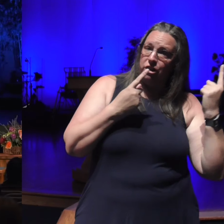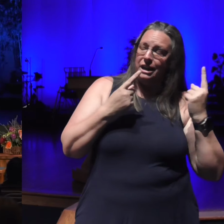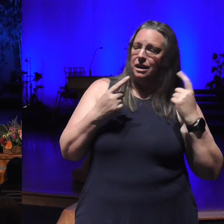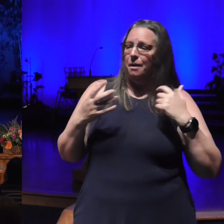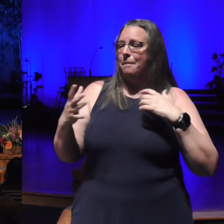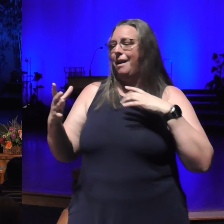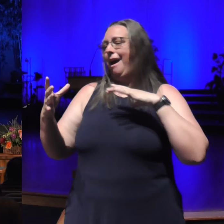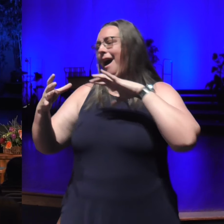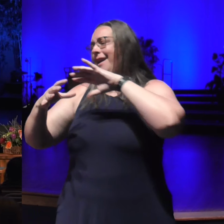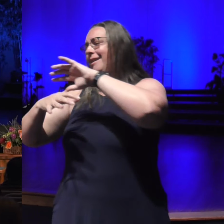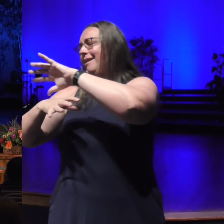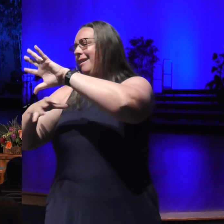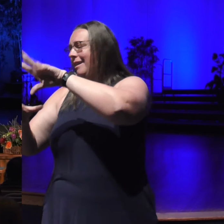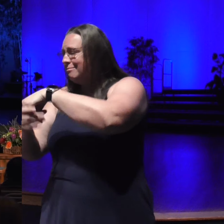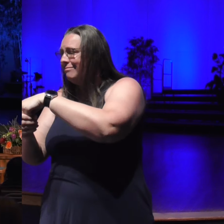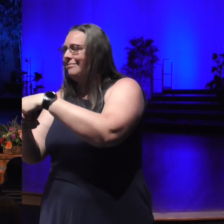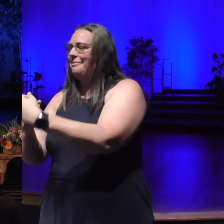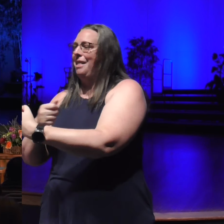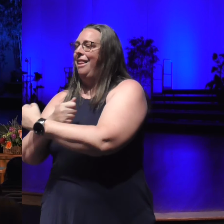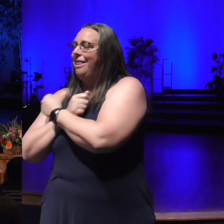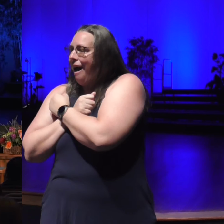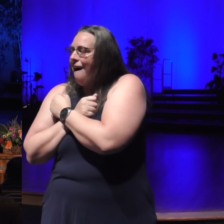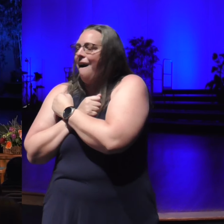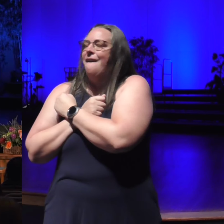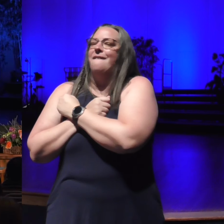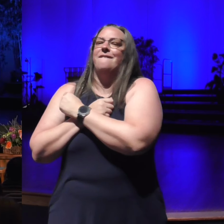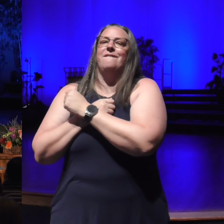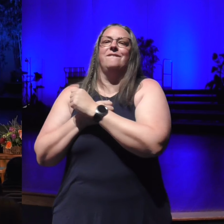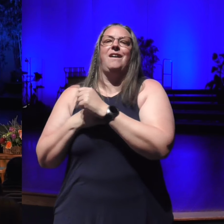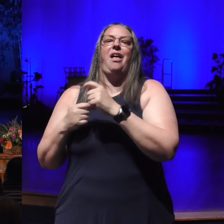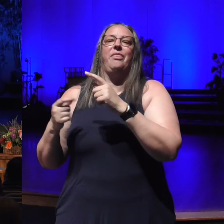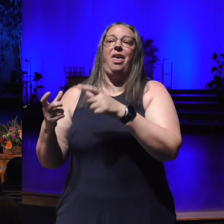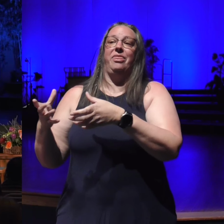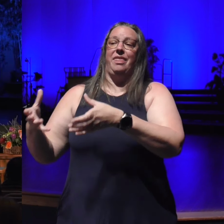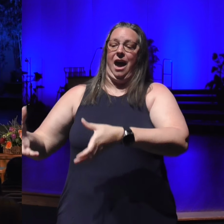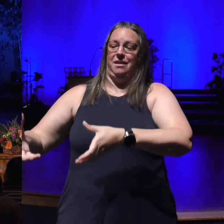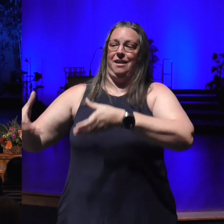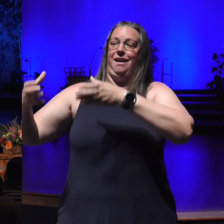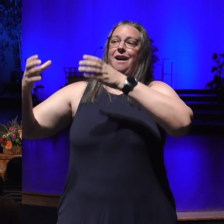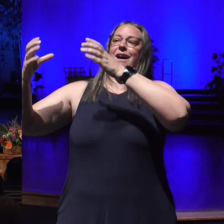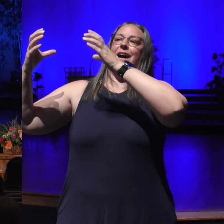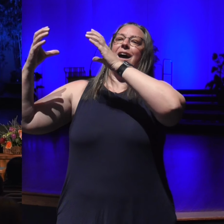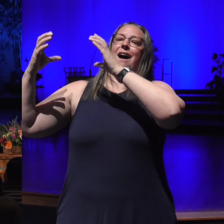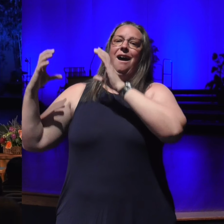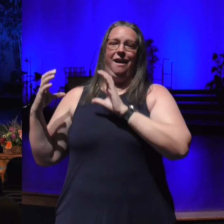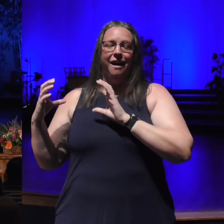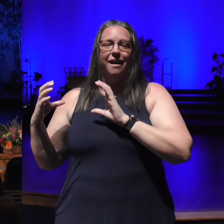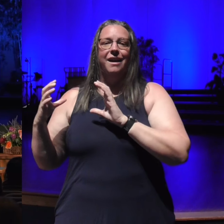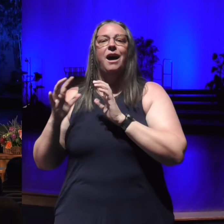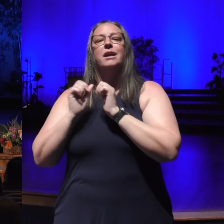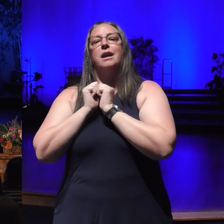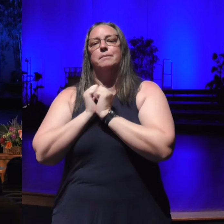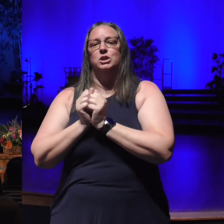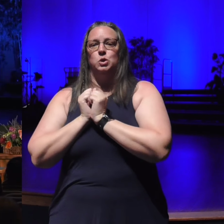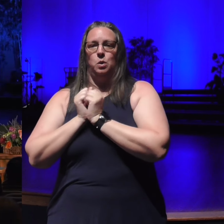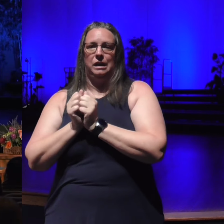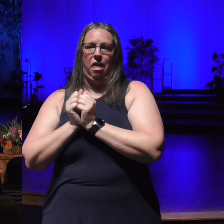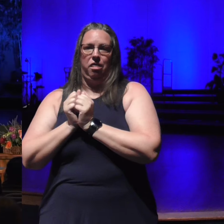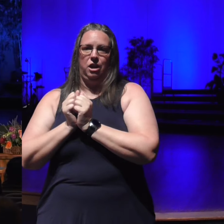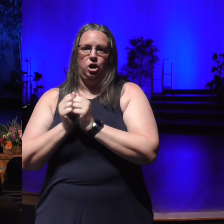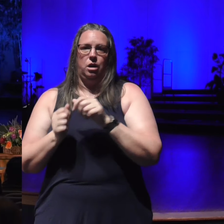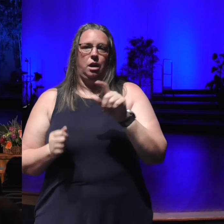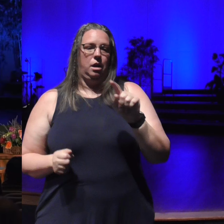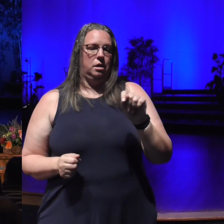now moment, that this power begins to take over and bring things together. The Tao Te Ching tells us, do you